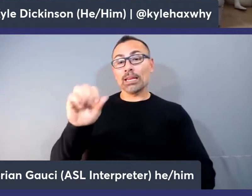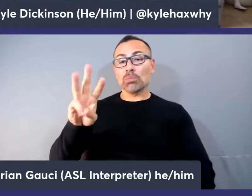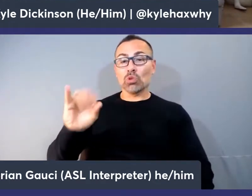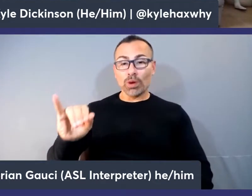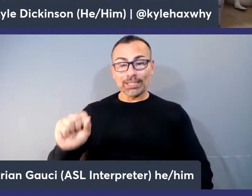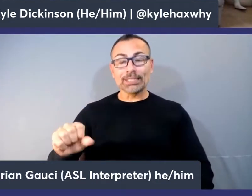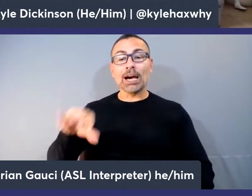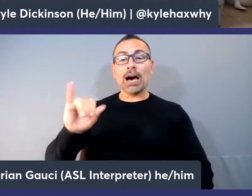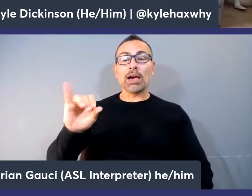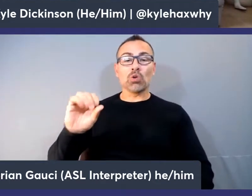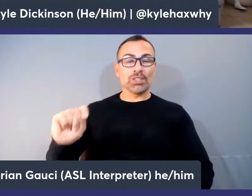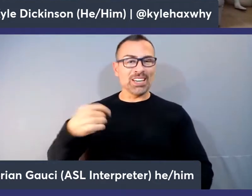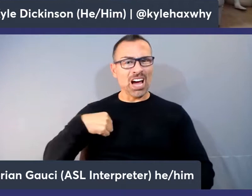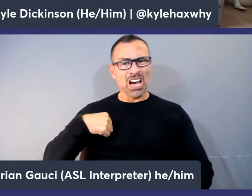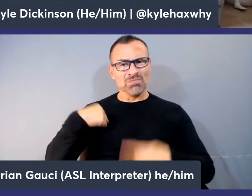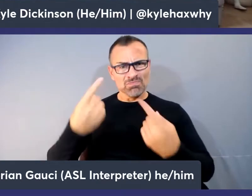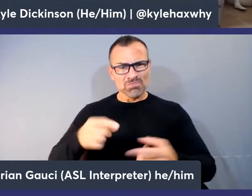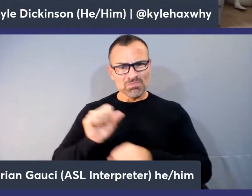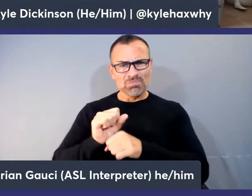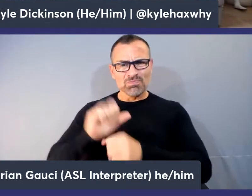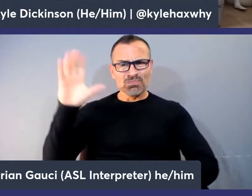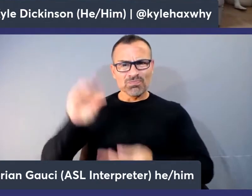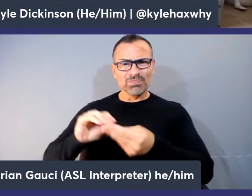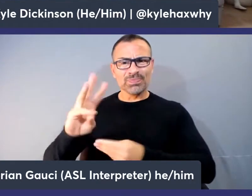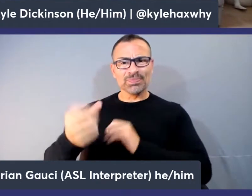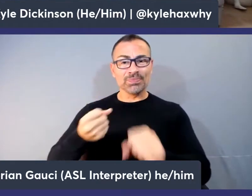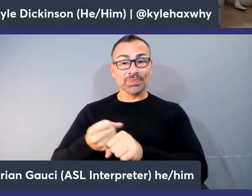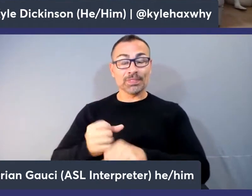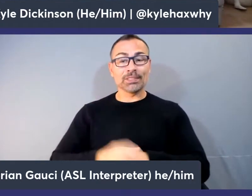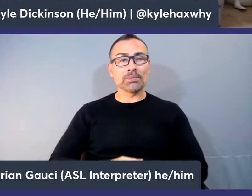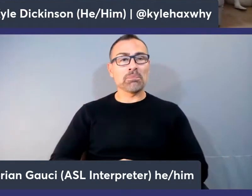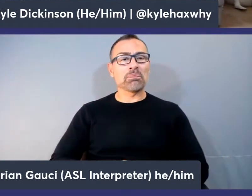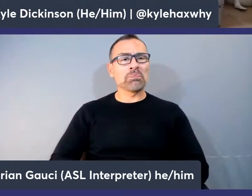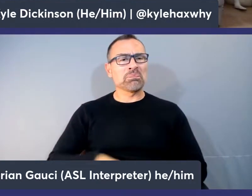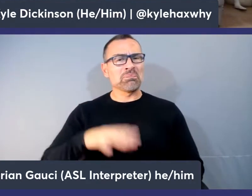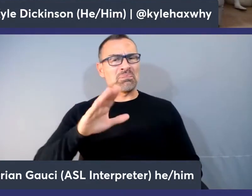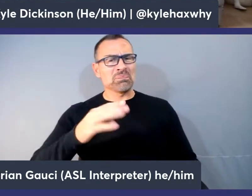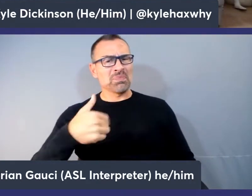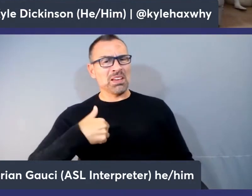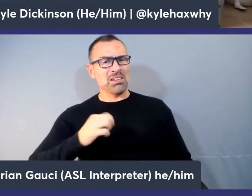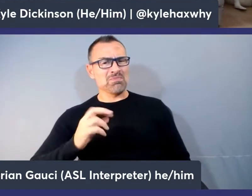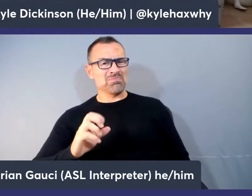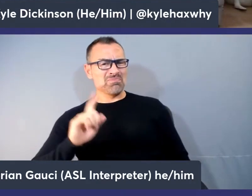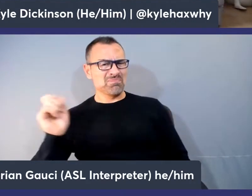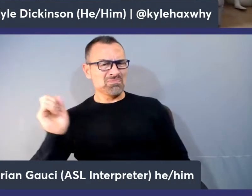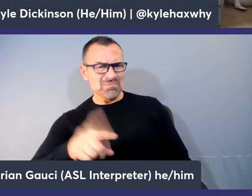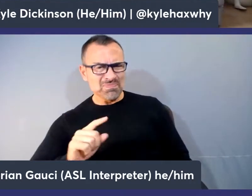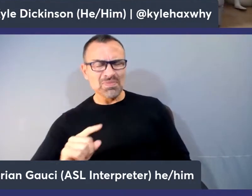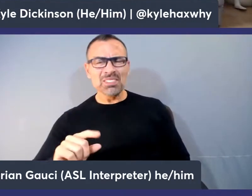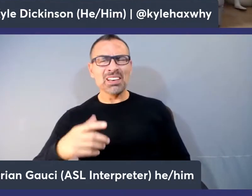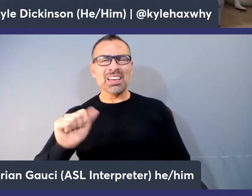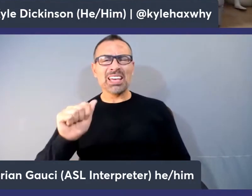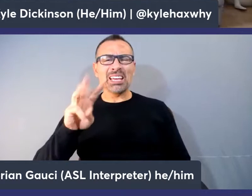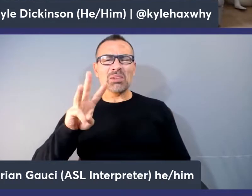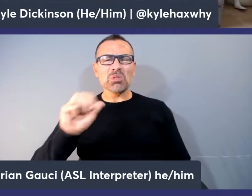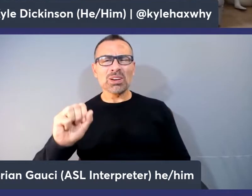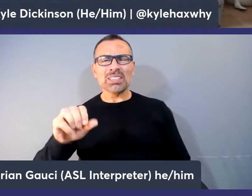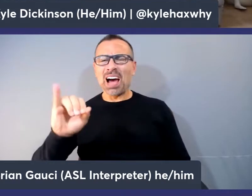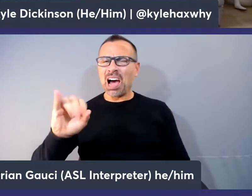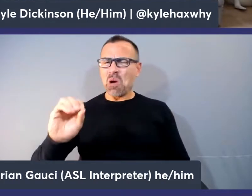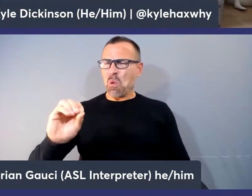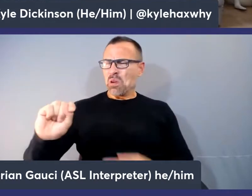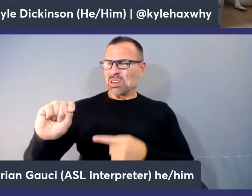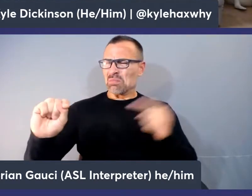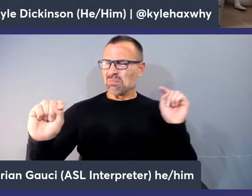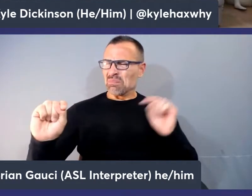now. So what is AWS IoT? And specifically FleetWise? It's more about like machine